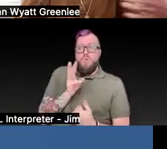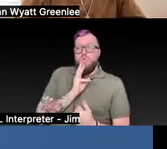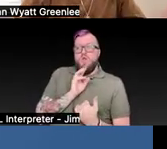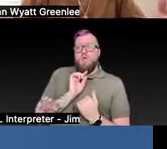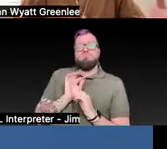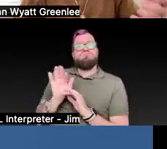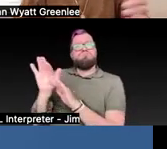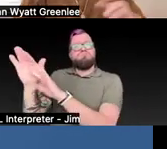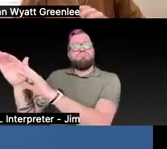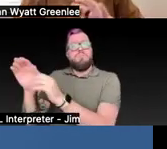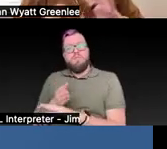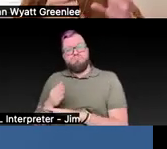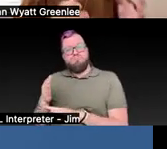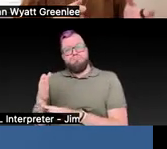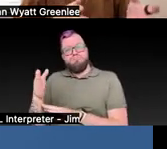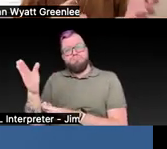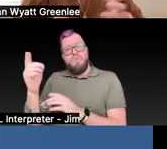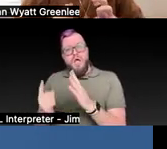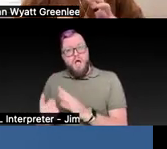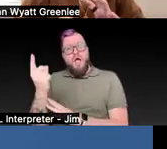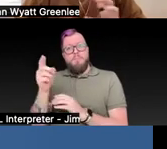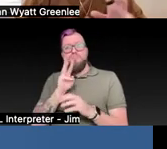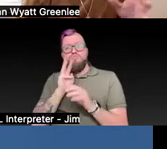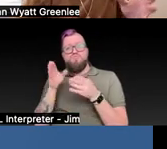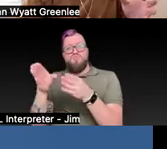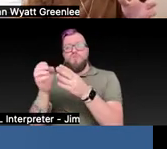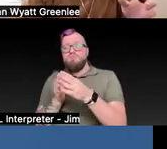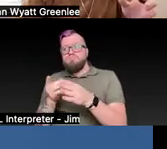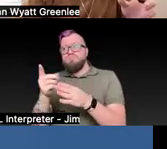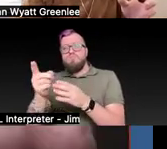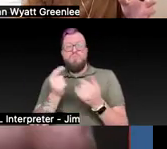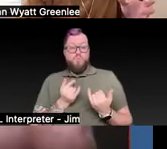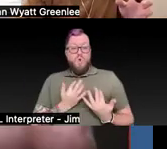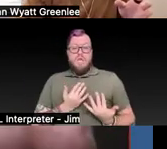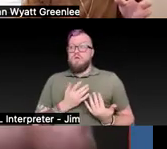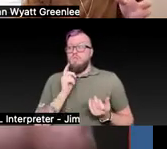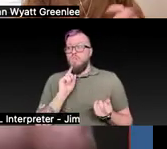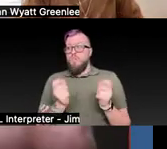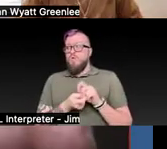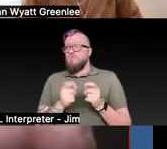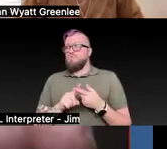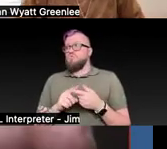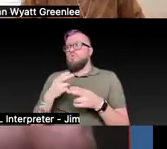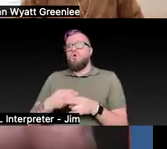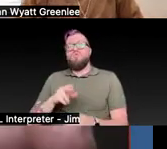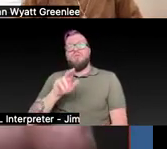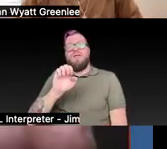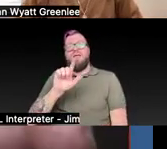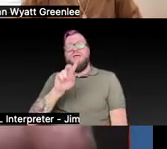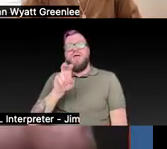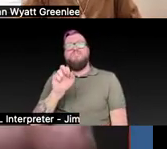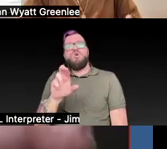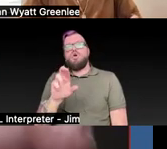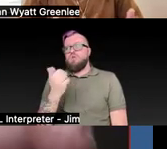then they start swimming upstream. And while they're waiting, they transition again into what are called elvers, and that's an elver.